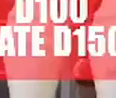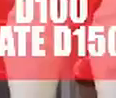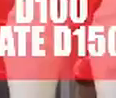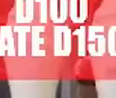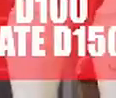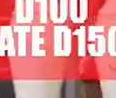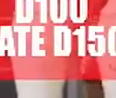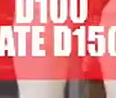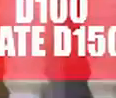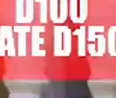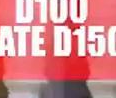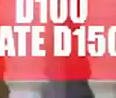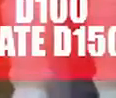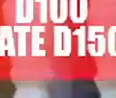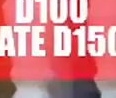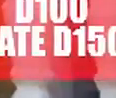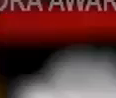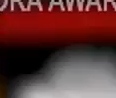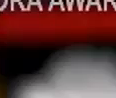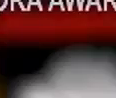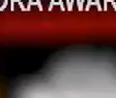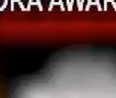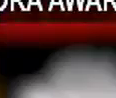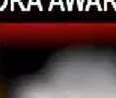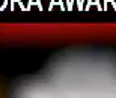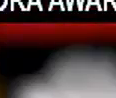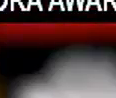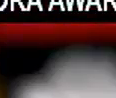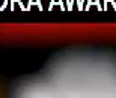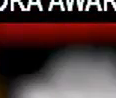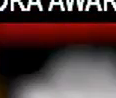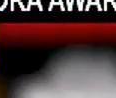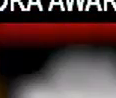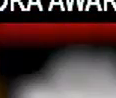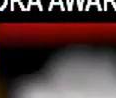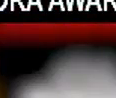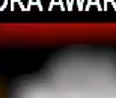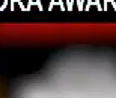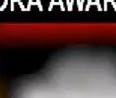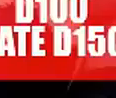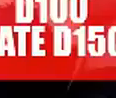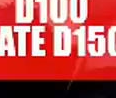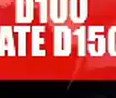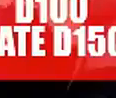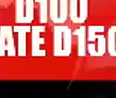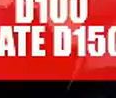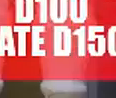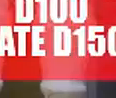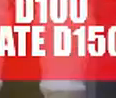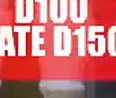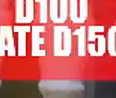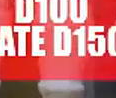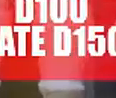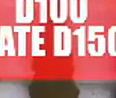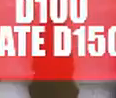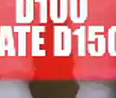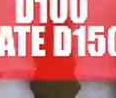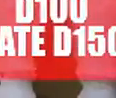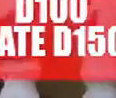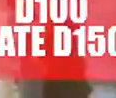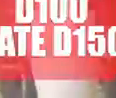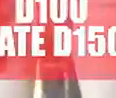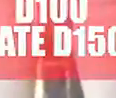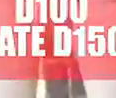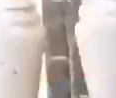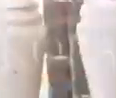kere sika ya ditel la ka ke nyaton ko Amadou Kora wo fanam be gele don ajaratu fatu sonko bakaw kora mansa ni aje